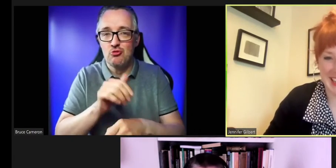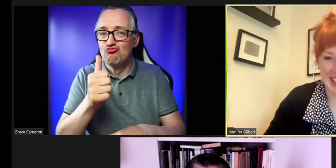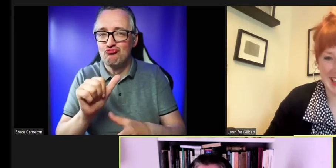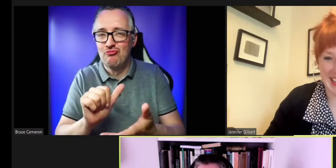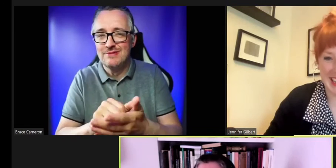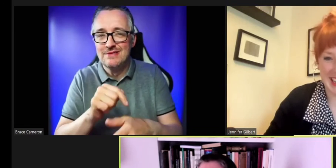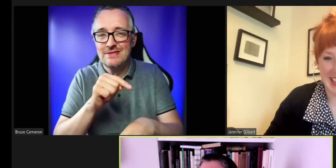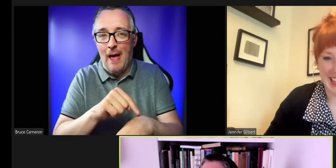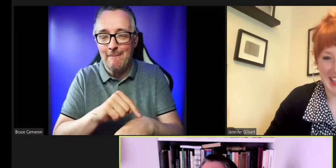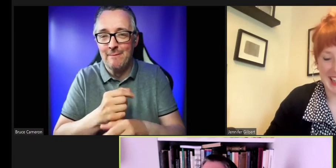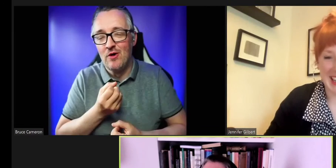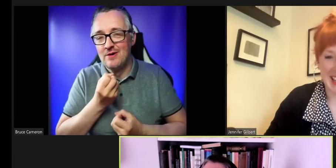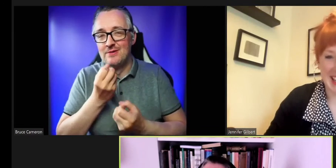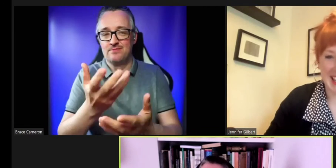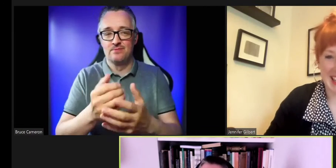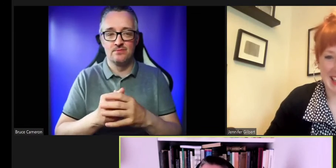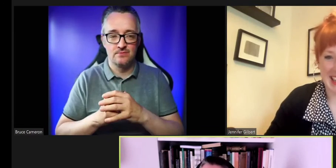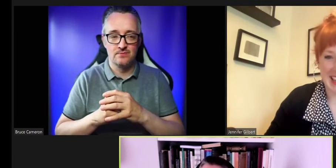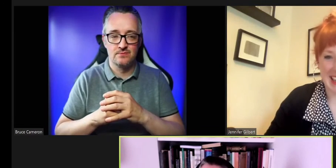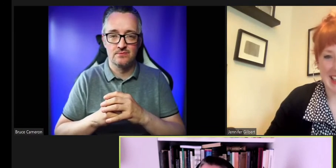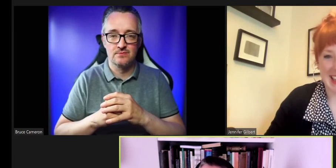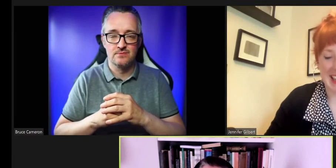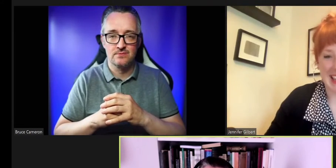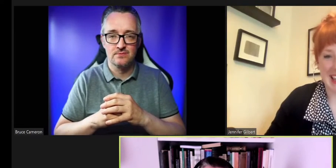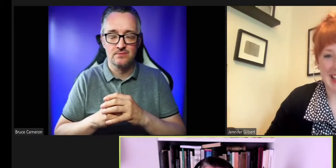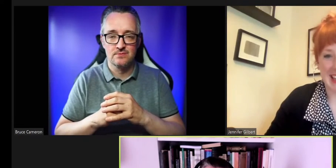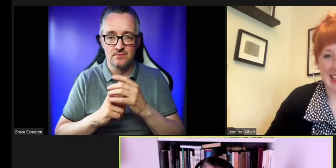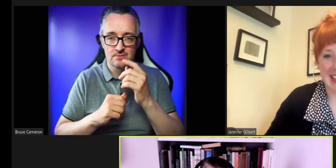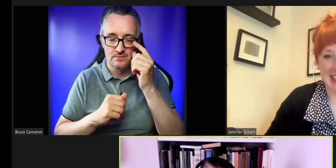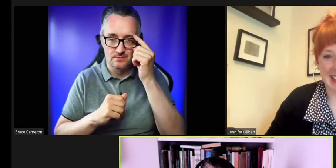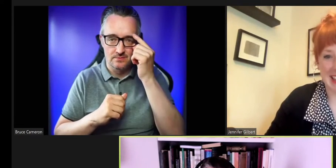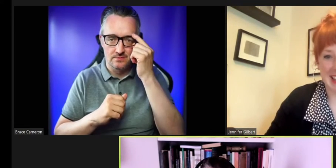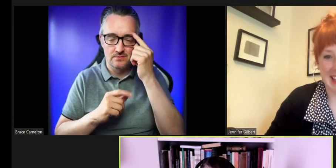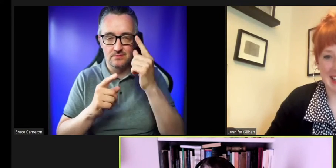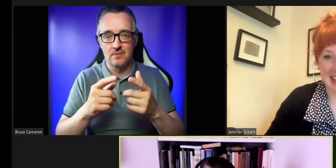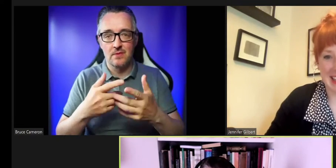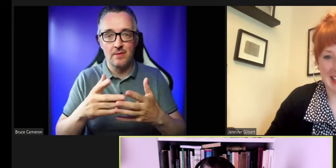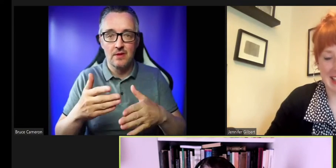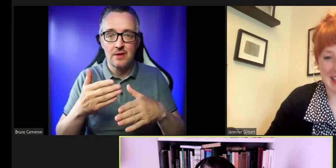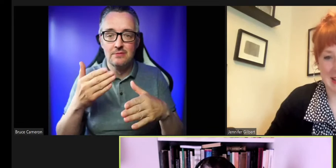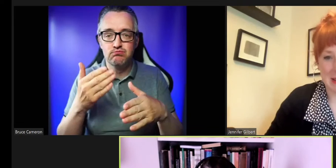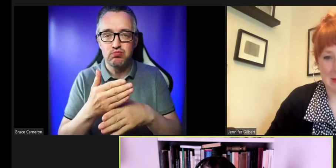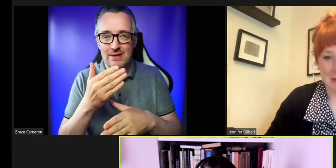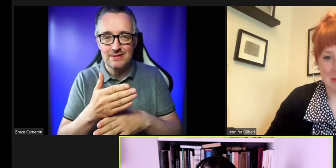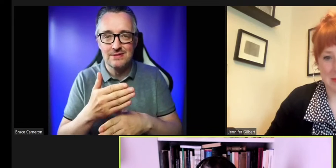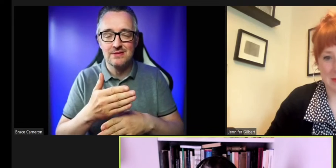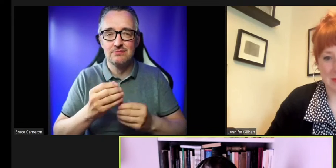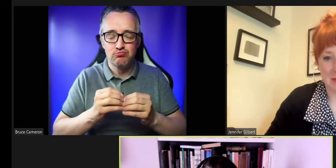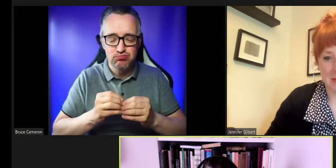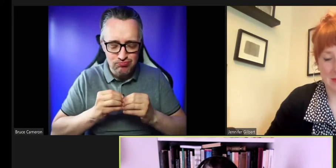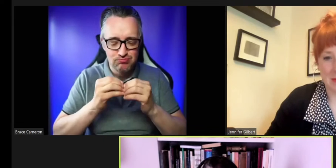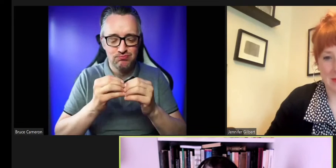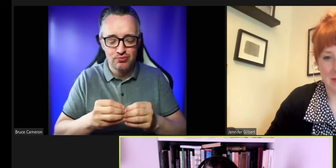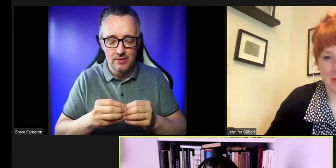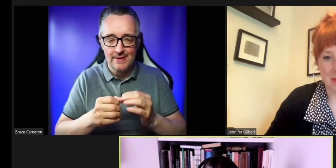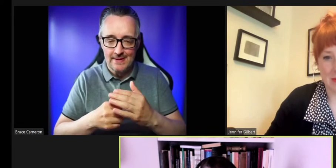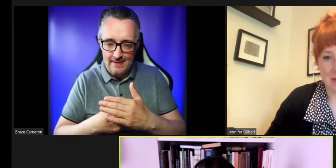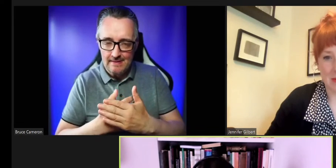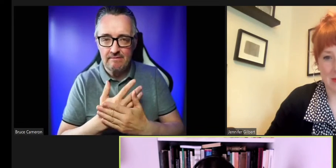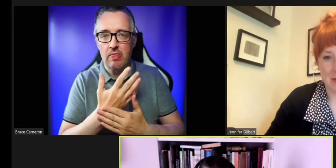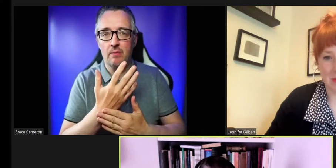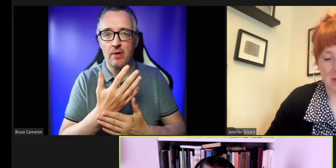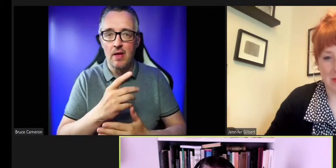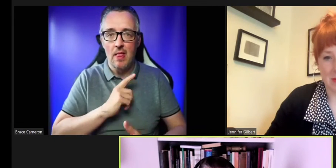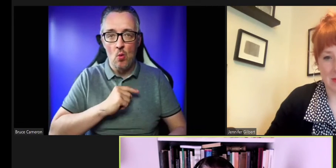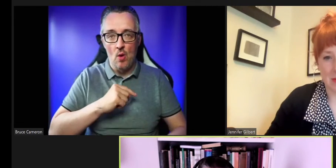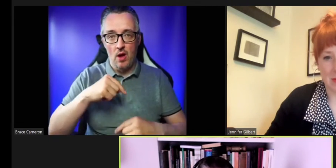not the right time. And I think it's something that you develop with practice, which is why I'm so keen to develop